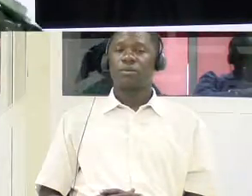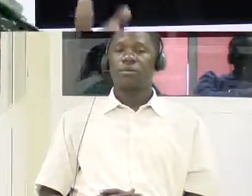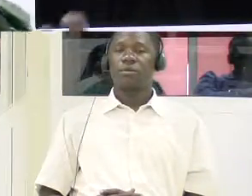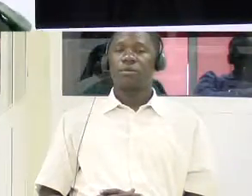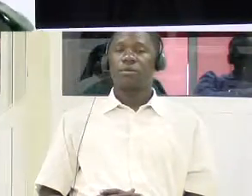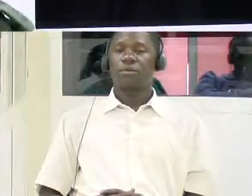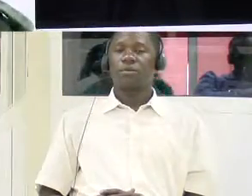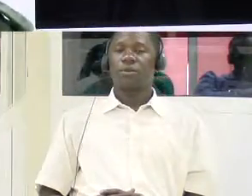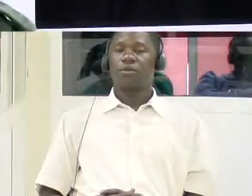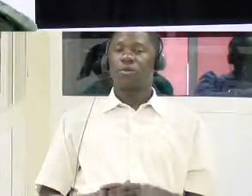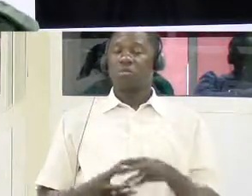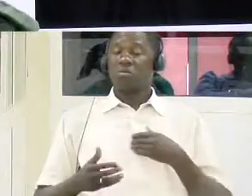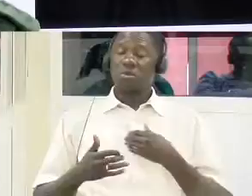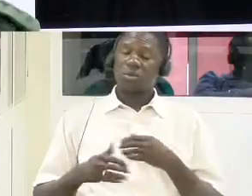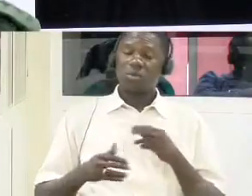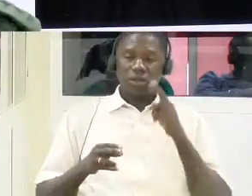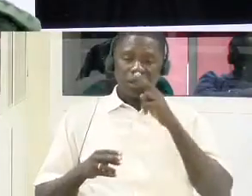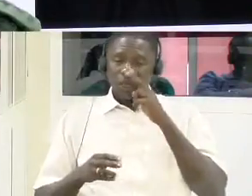Seemingly trying to agree with him, seemingly.